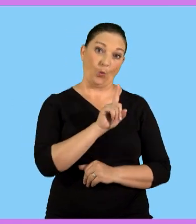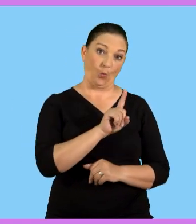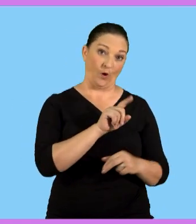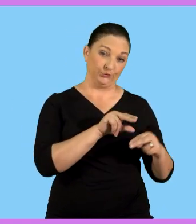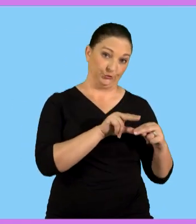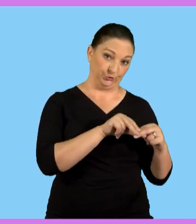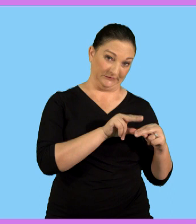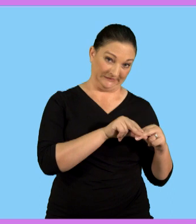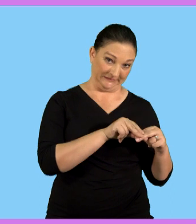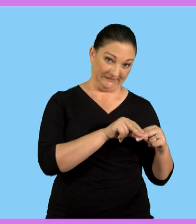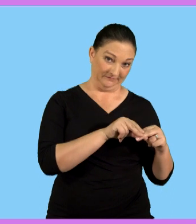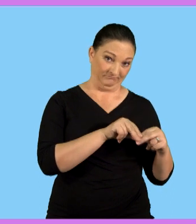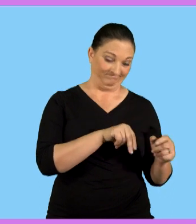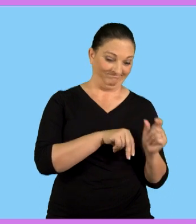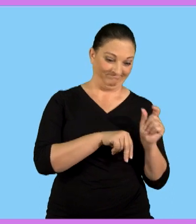unit